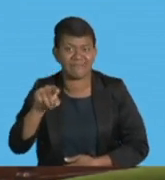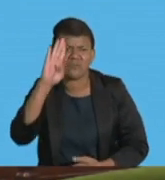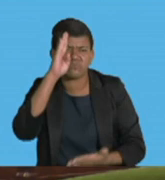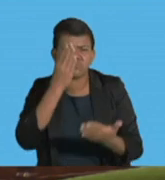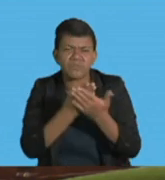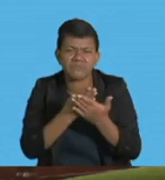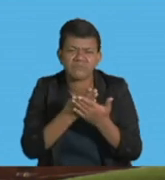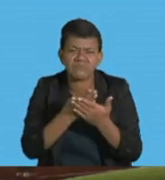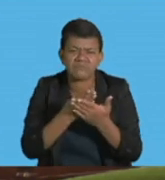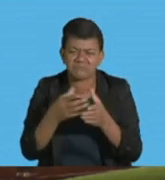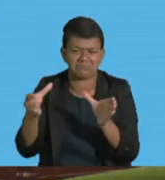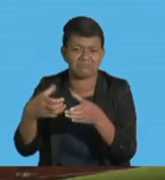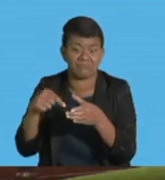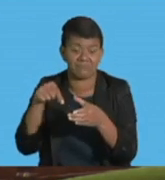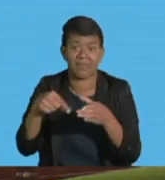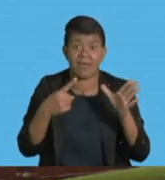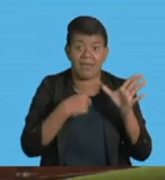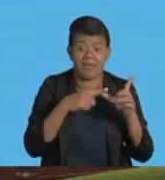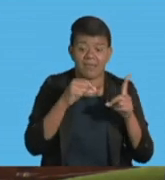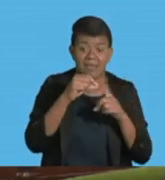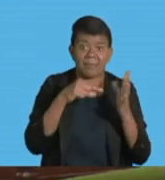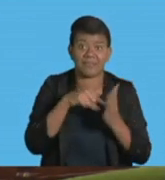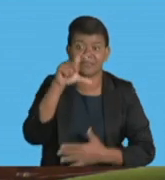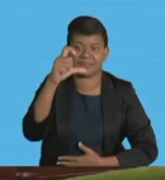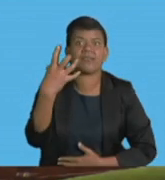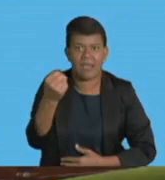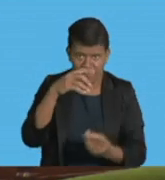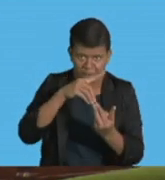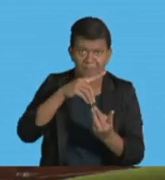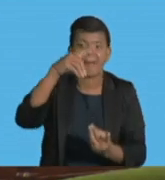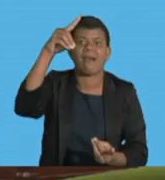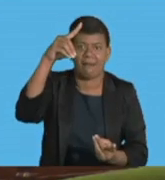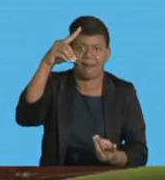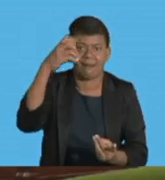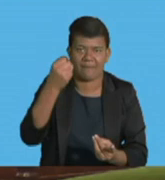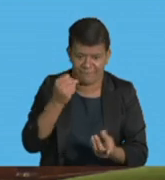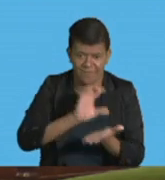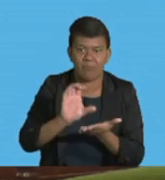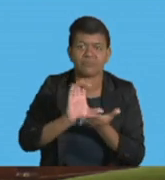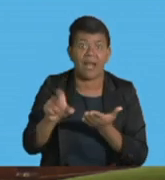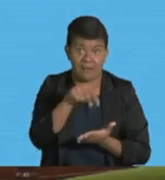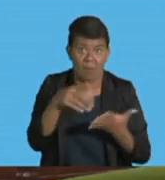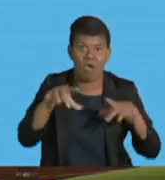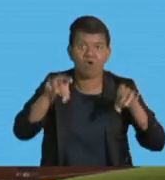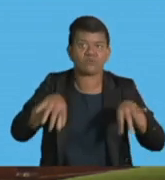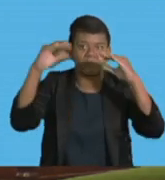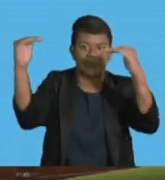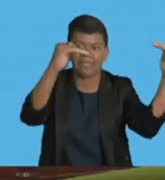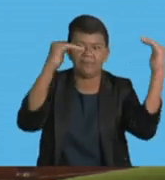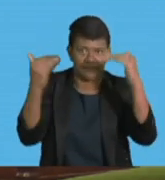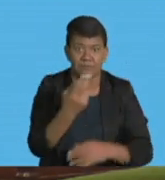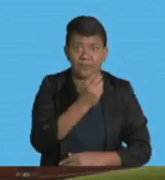Pacific Training Coalition offers a diploma in counselling, which is on the Australian standard. In 2018, 18